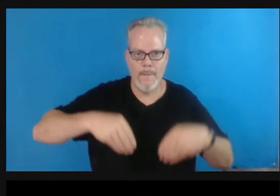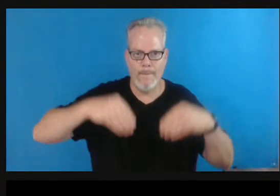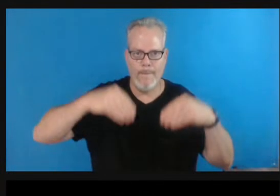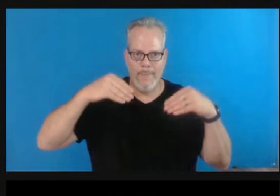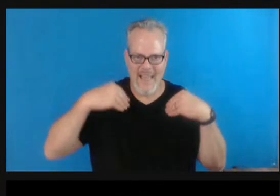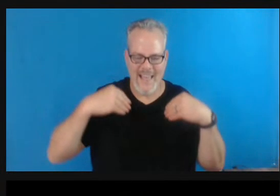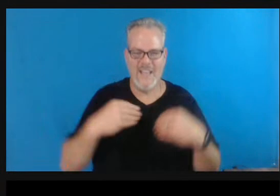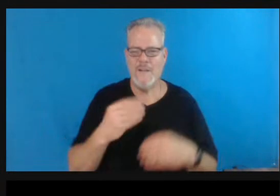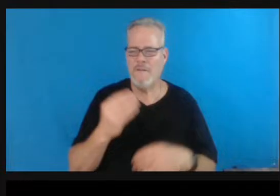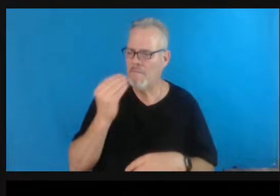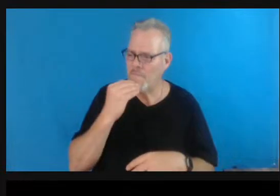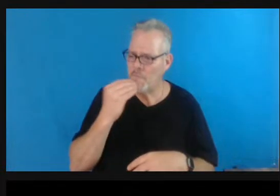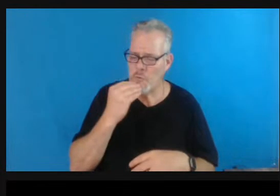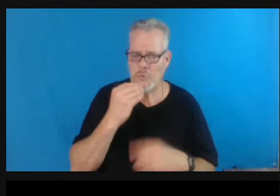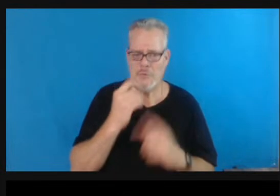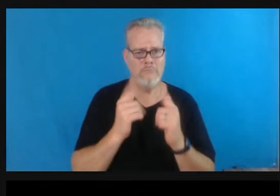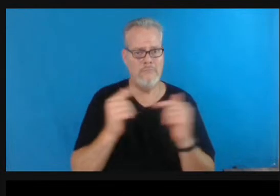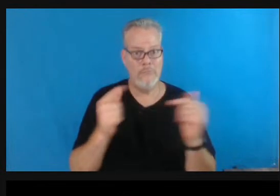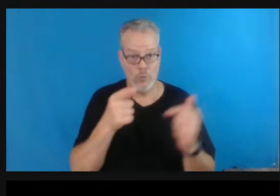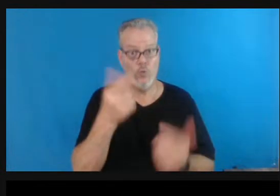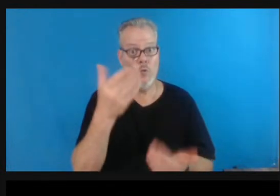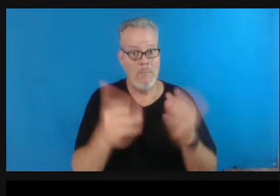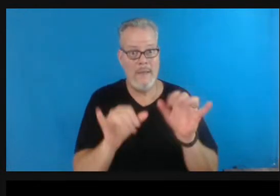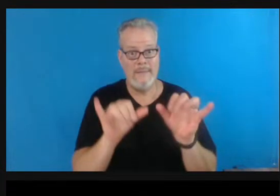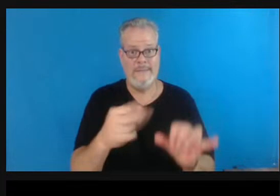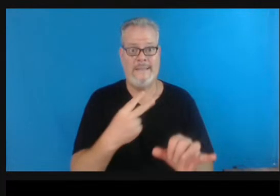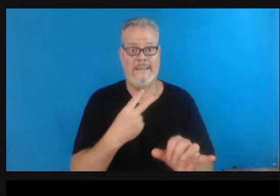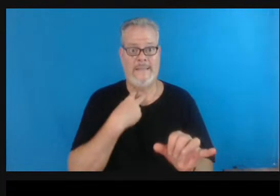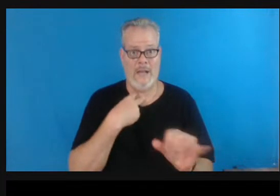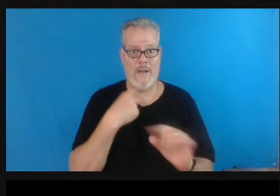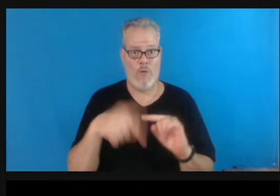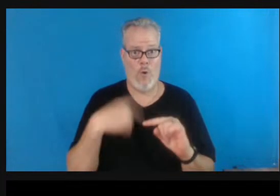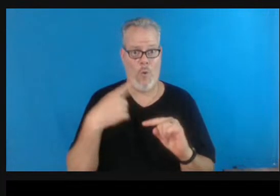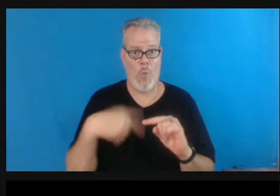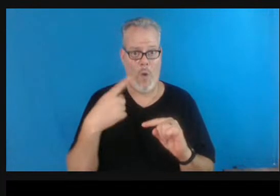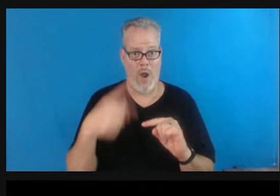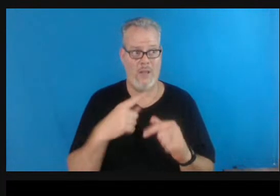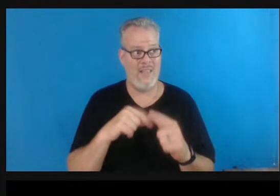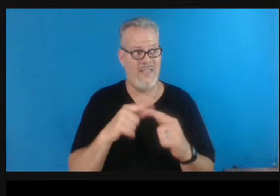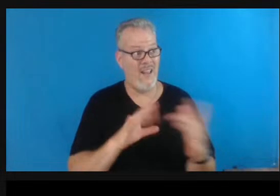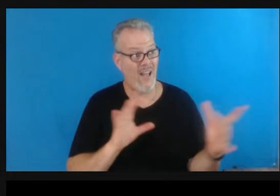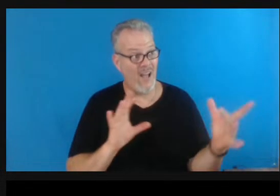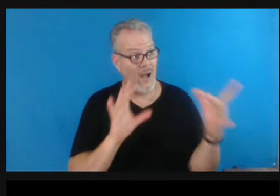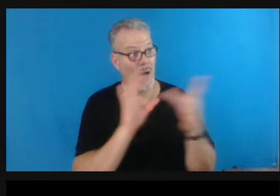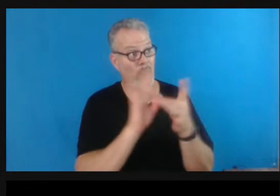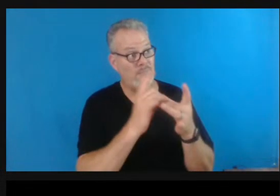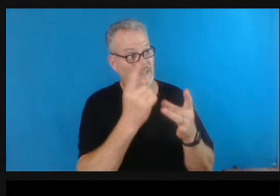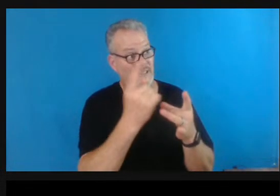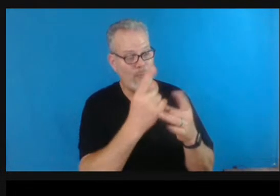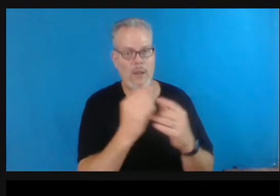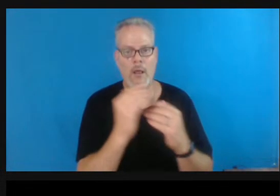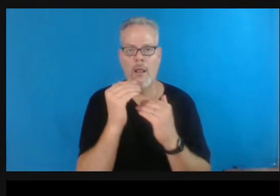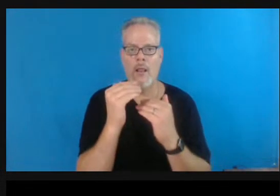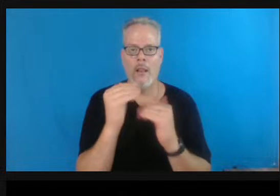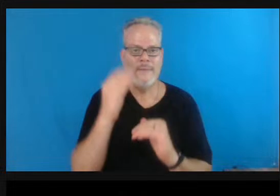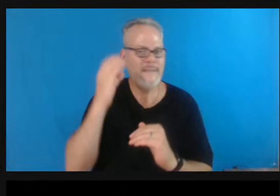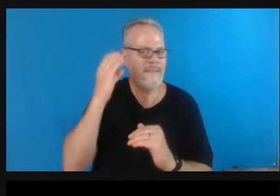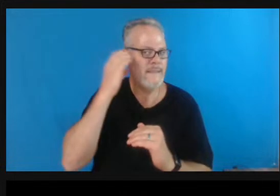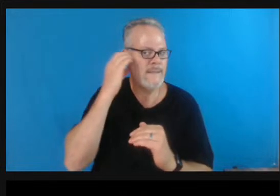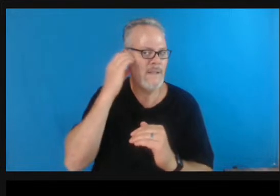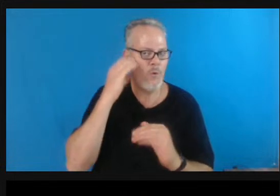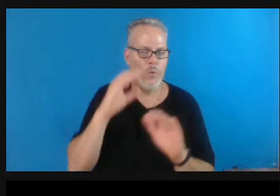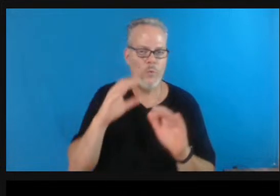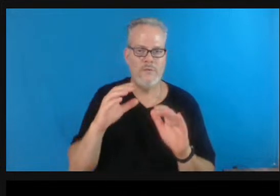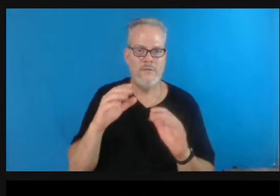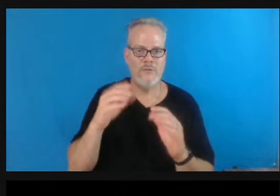non-perishable foods. You may be there for a while by the time you get a hold of somebody. Limited cell phone activity up through that